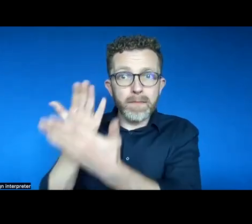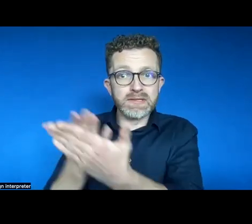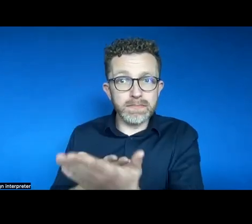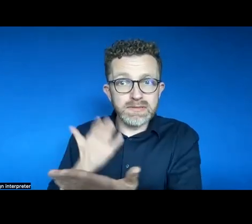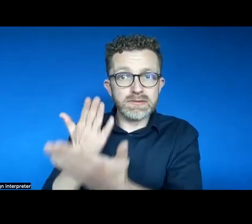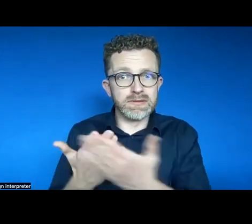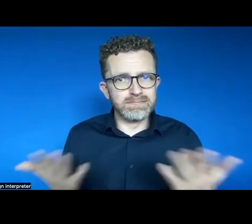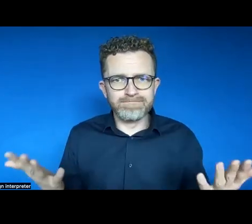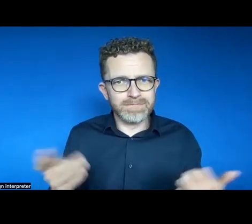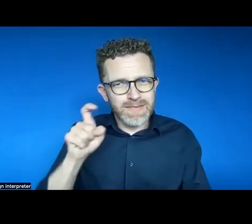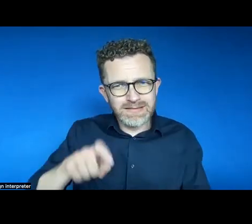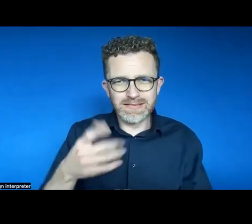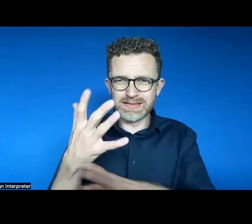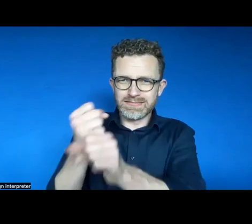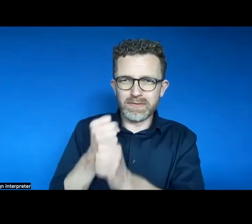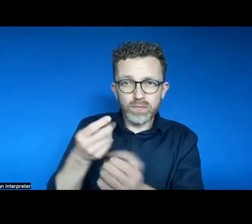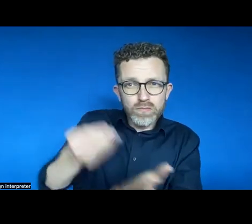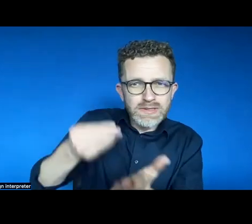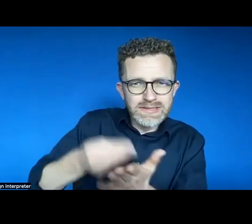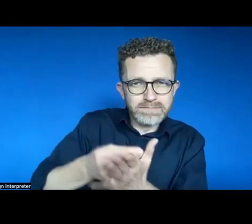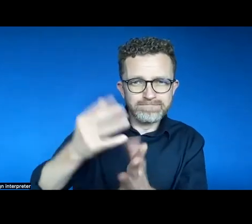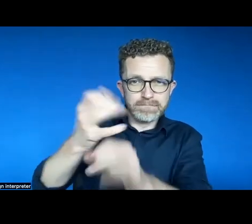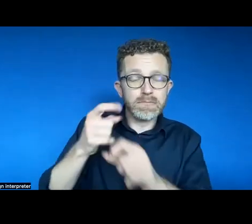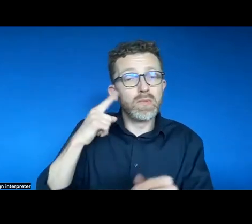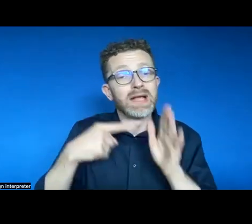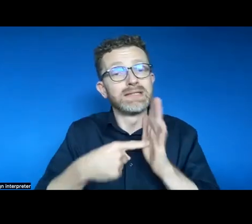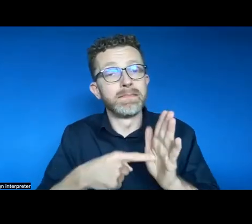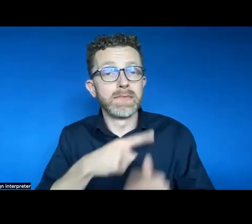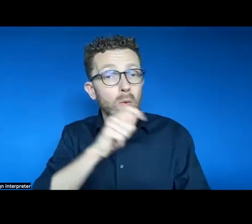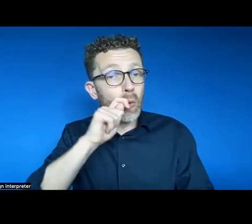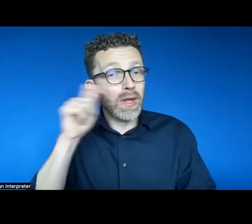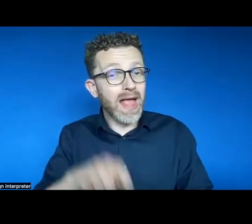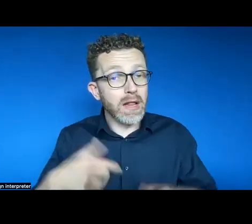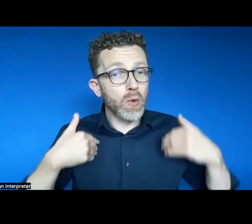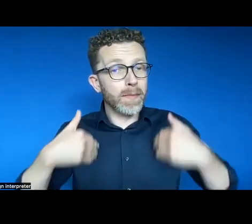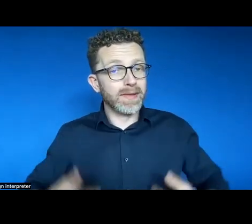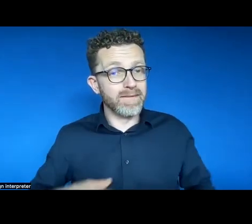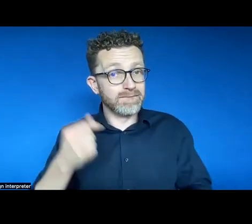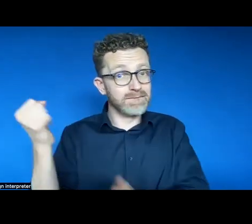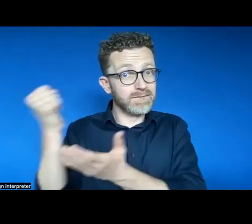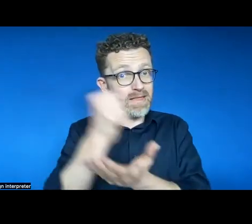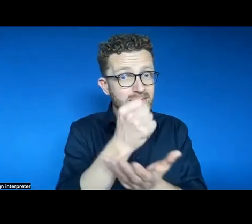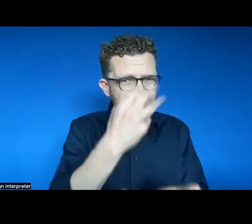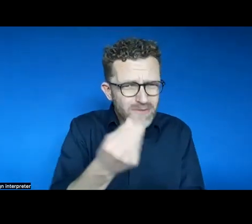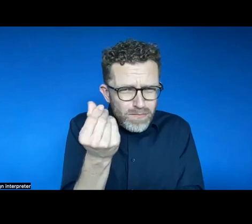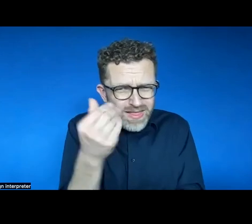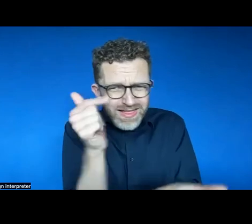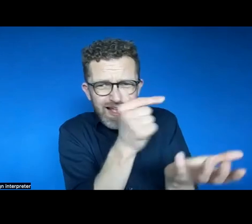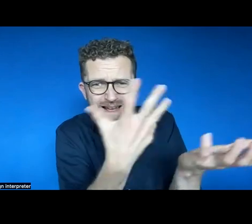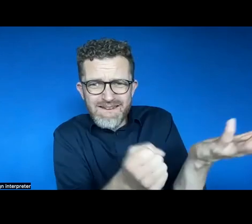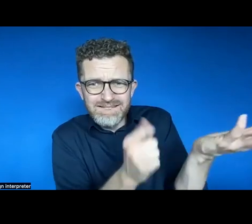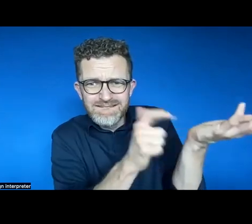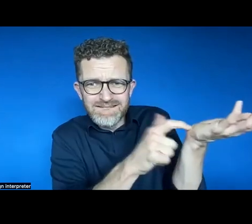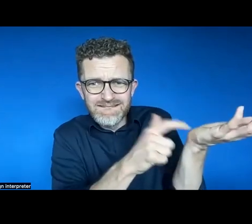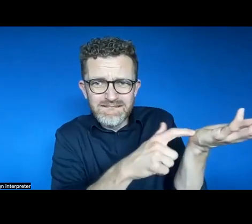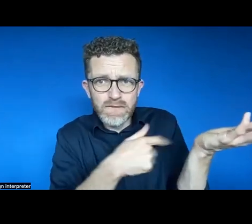larger organizations to partner with local Ukrainian organizations to make sure that they have their space and they can access funding on an equal footing